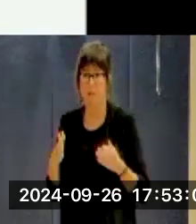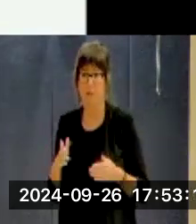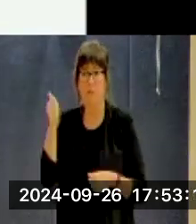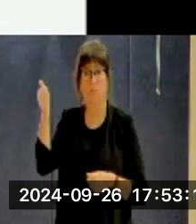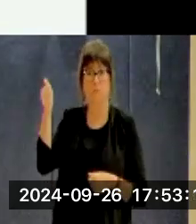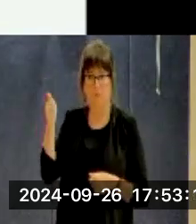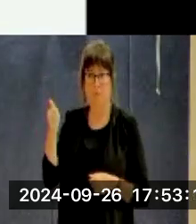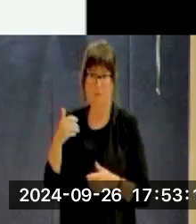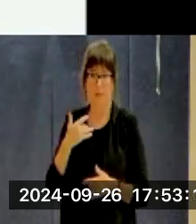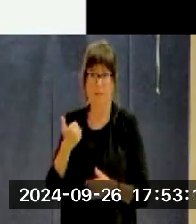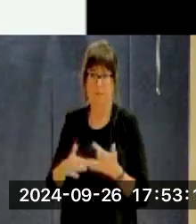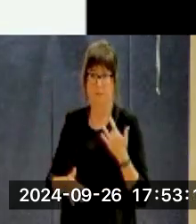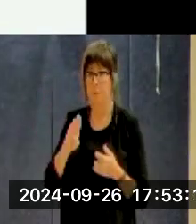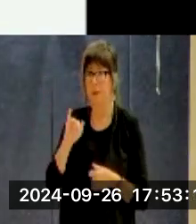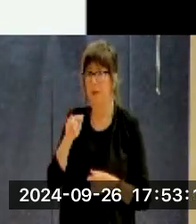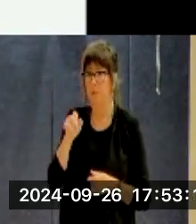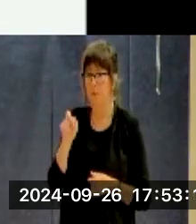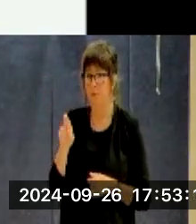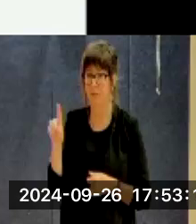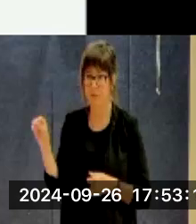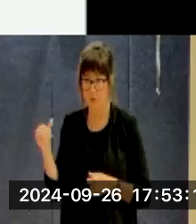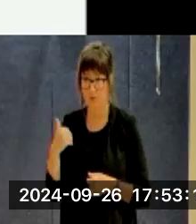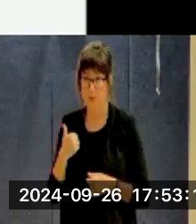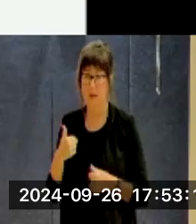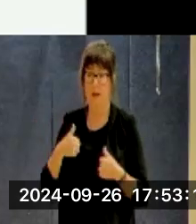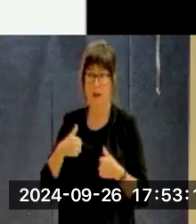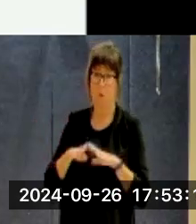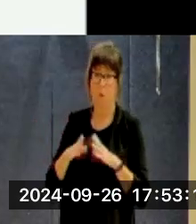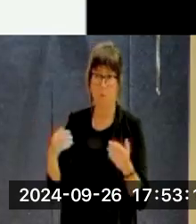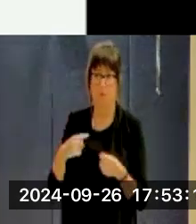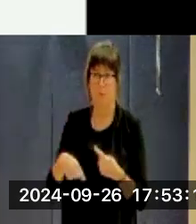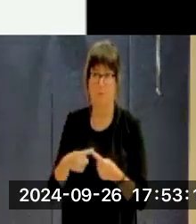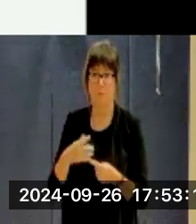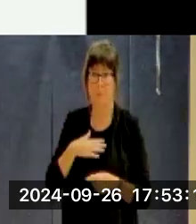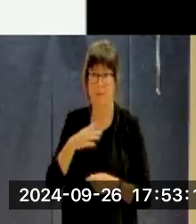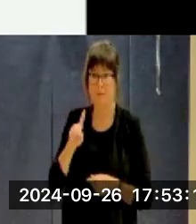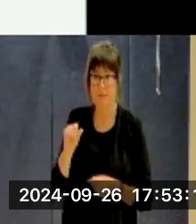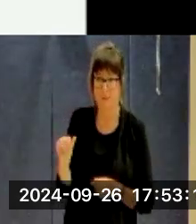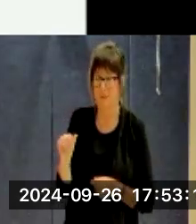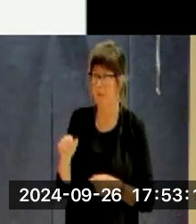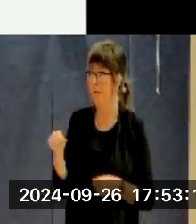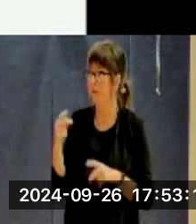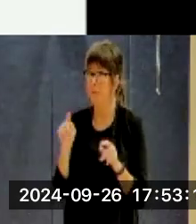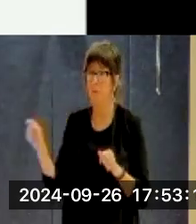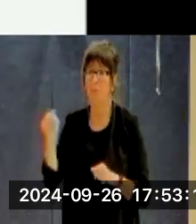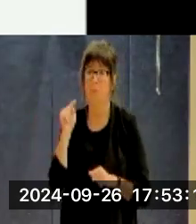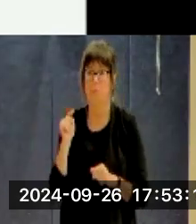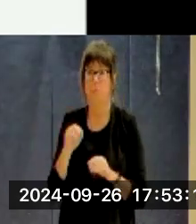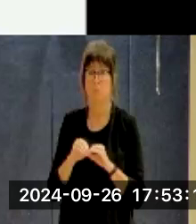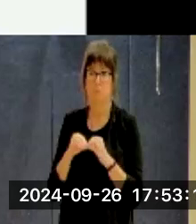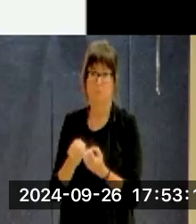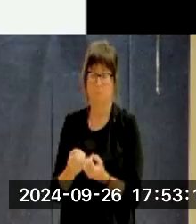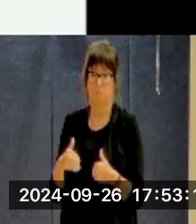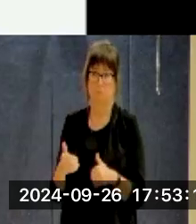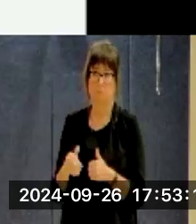having bipolar disorder. I'm open about my disability. Other people in our organization are